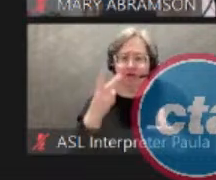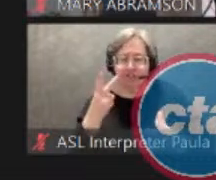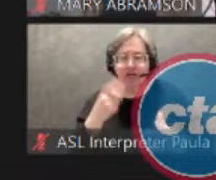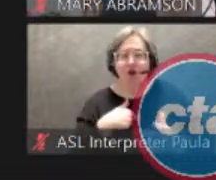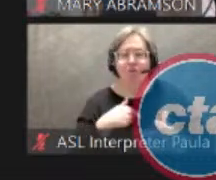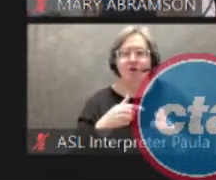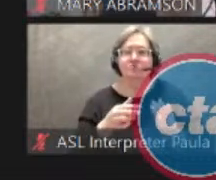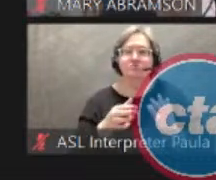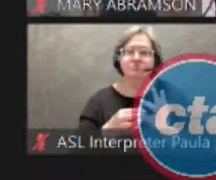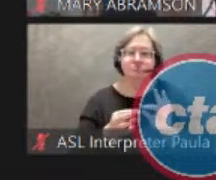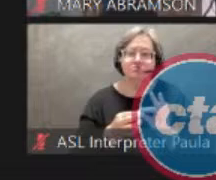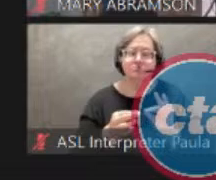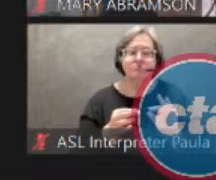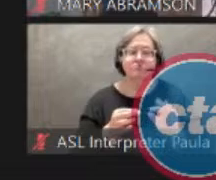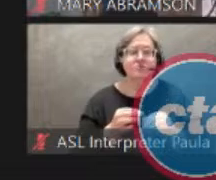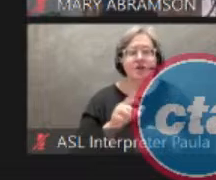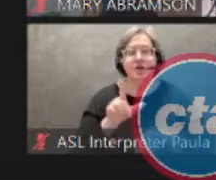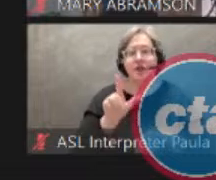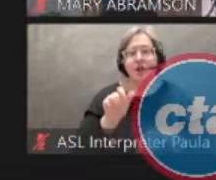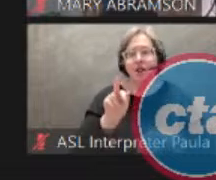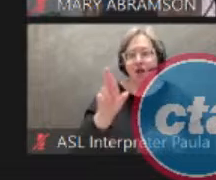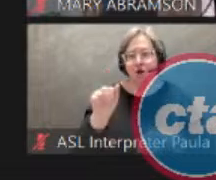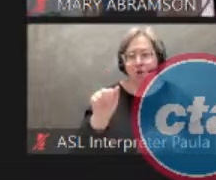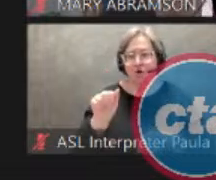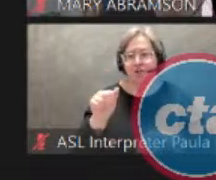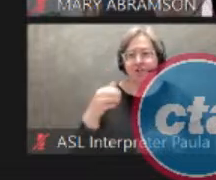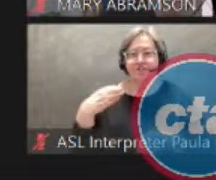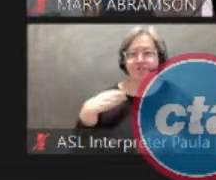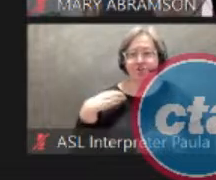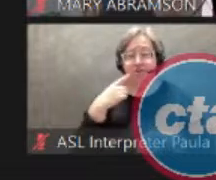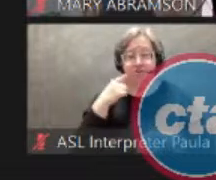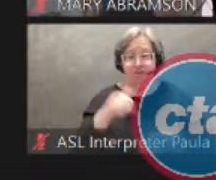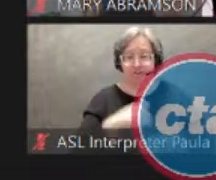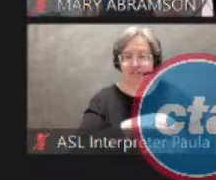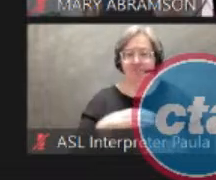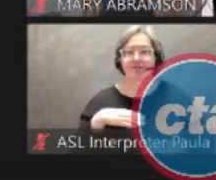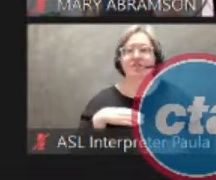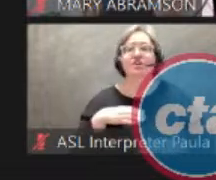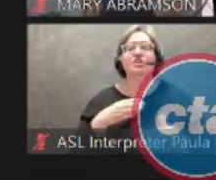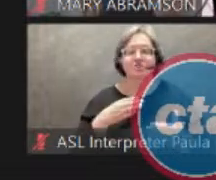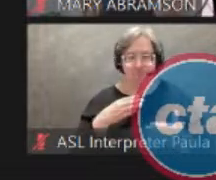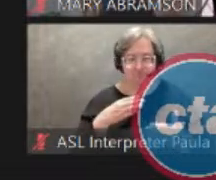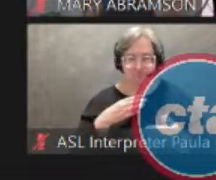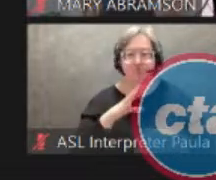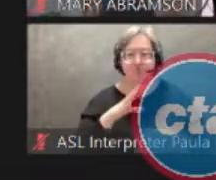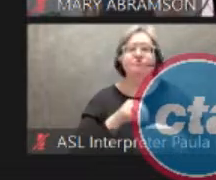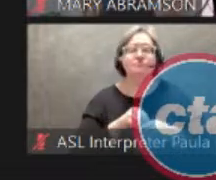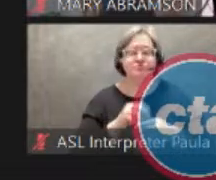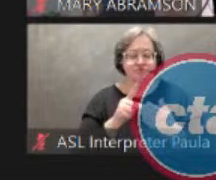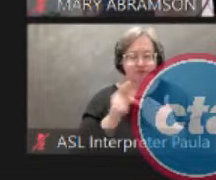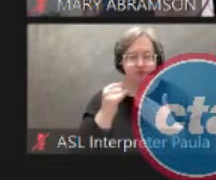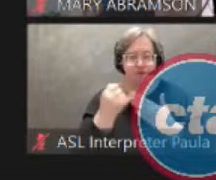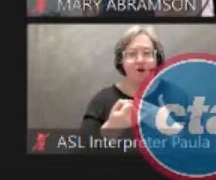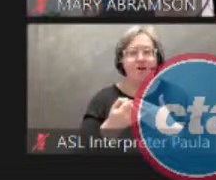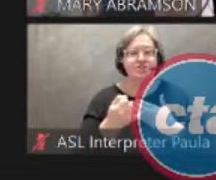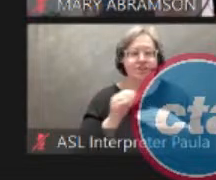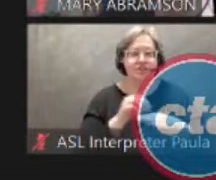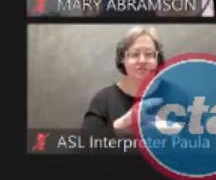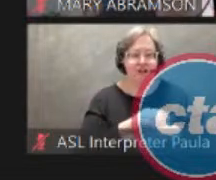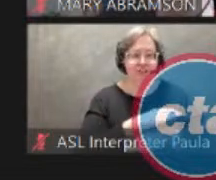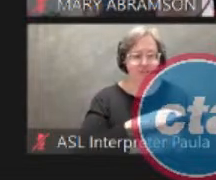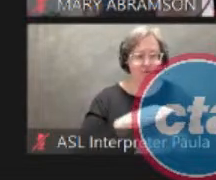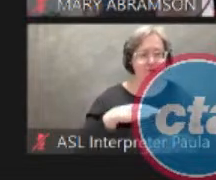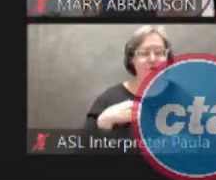out Laura, the chairman of the committee, also did serve in the project advisory committee. And so we